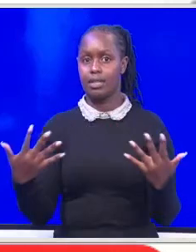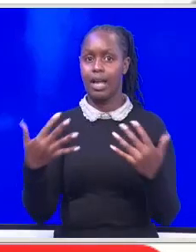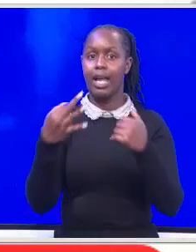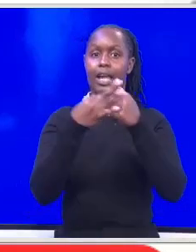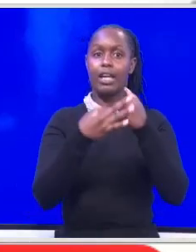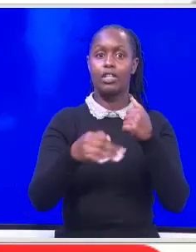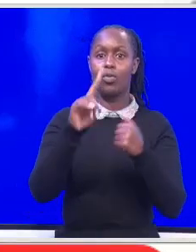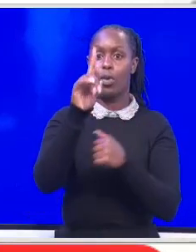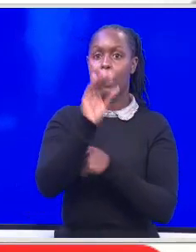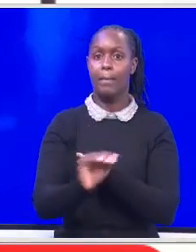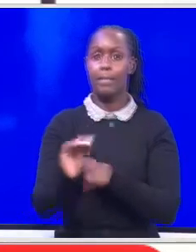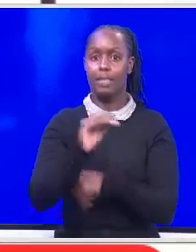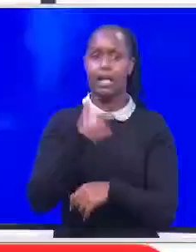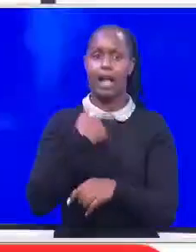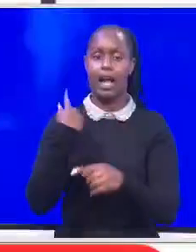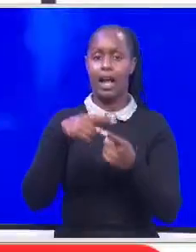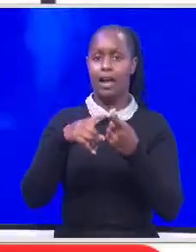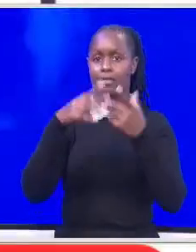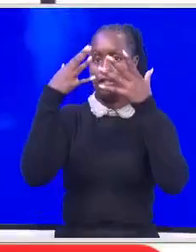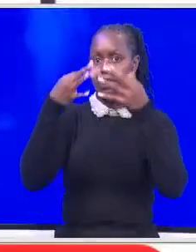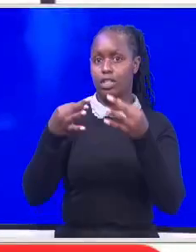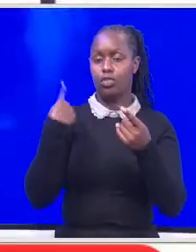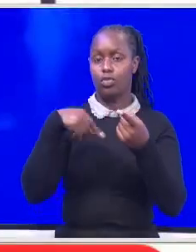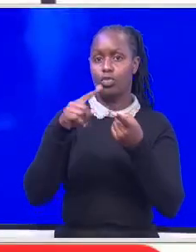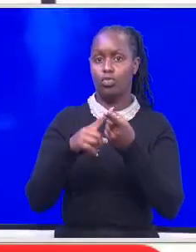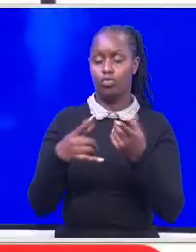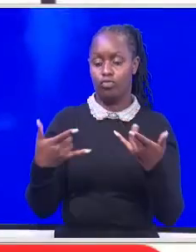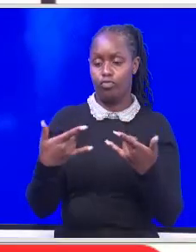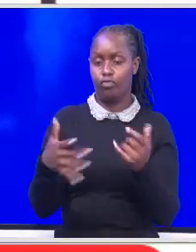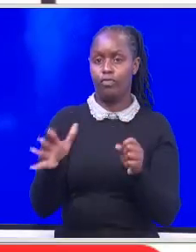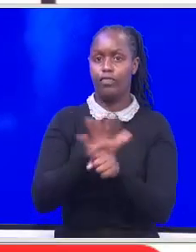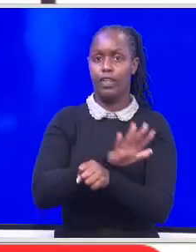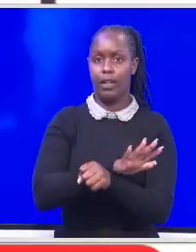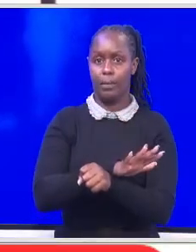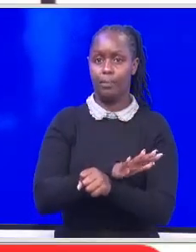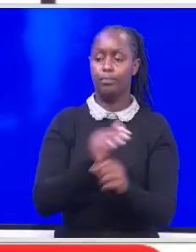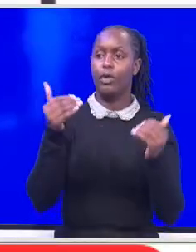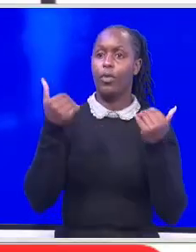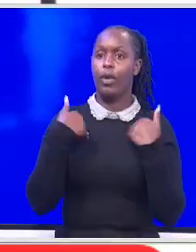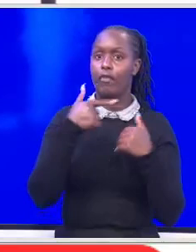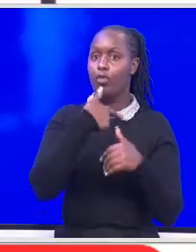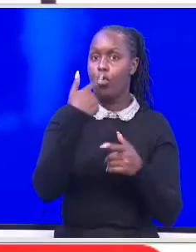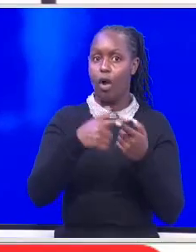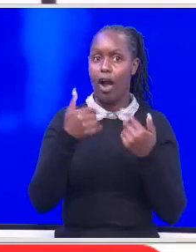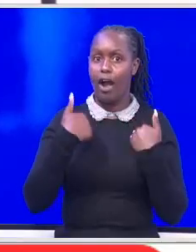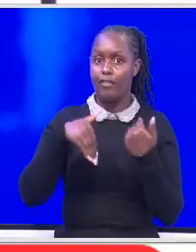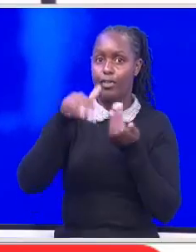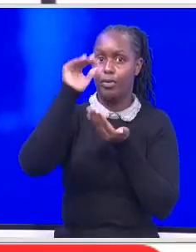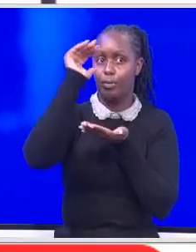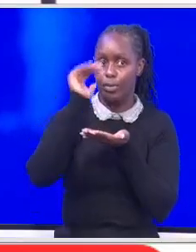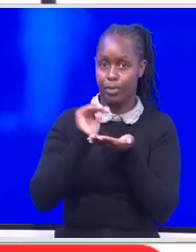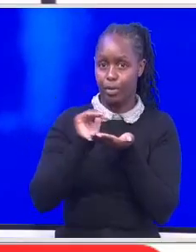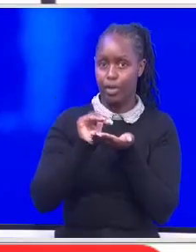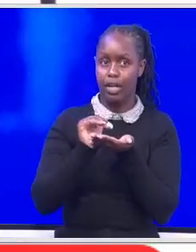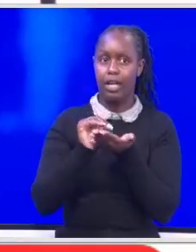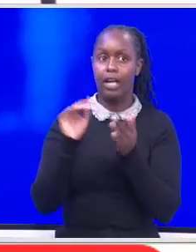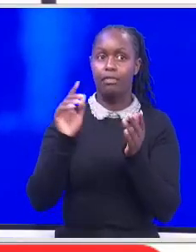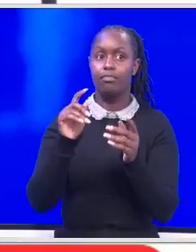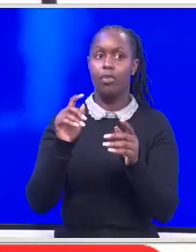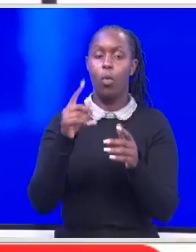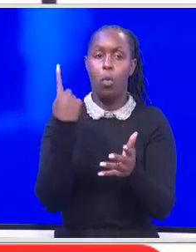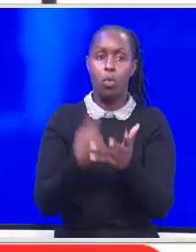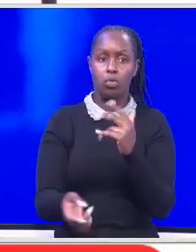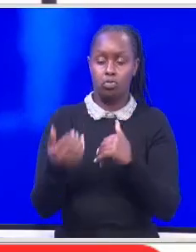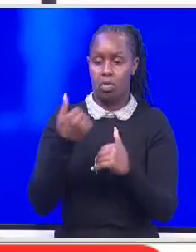out loans to fill the gap. There are those that have reduced their spendings. You've reduced the kind of expenditure you have in the